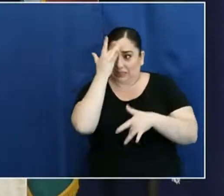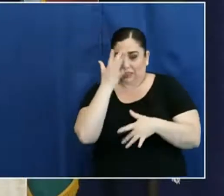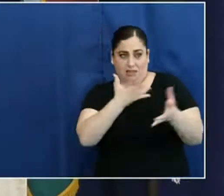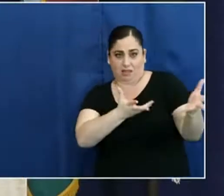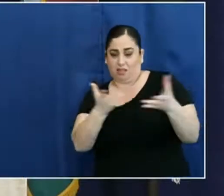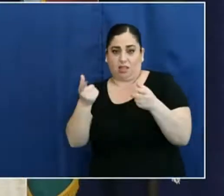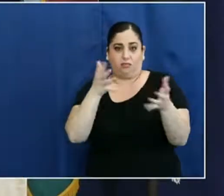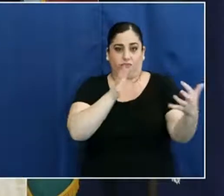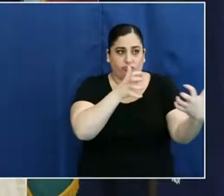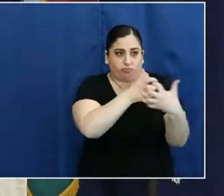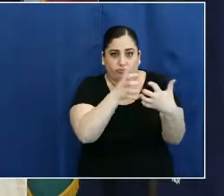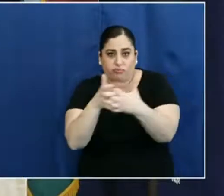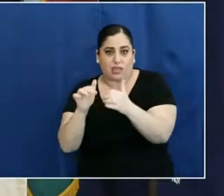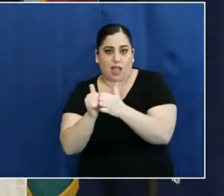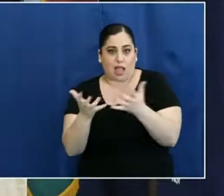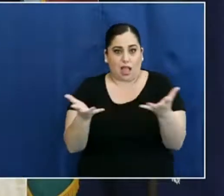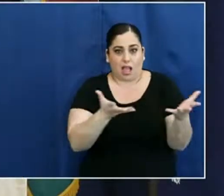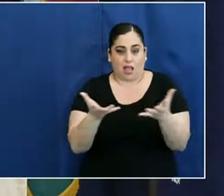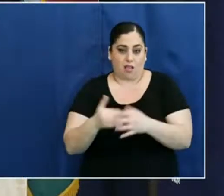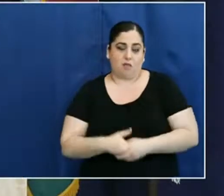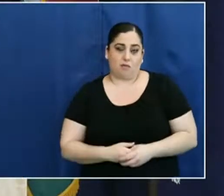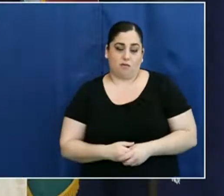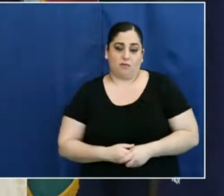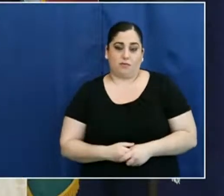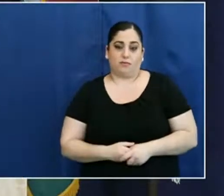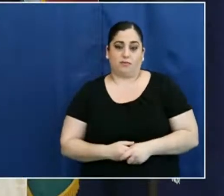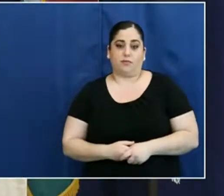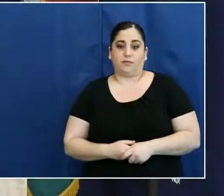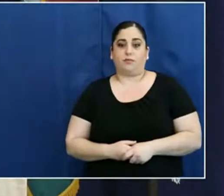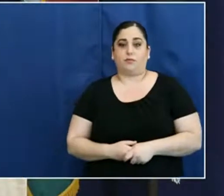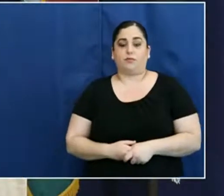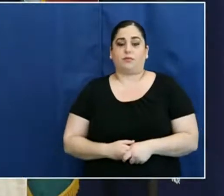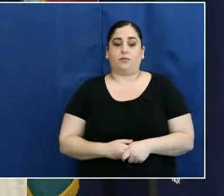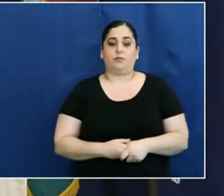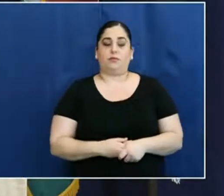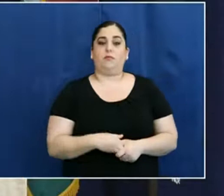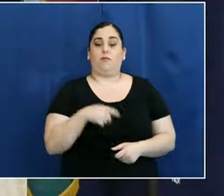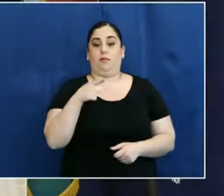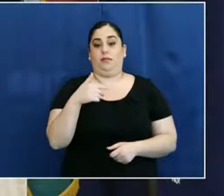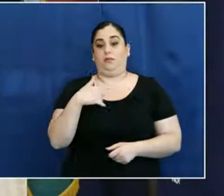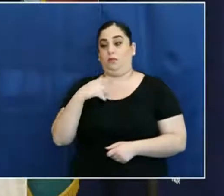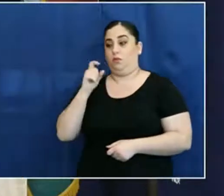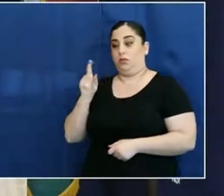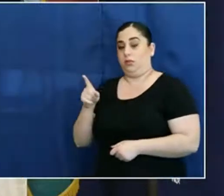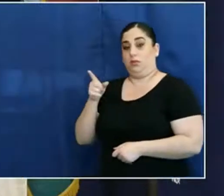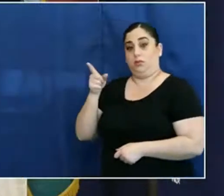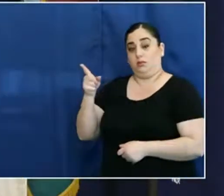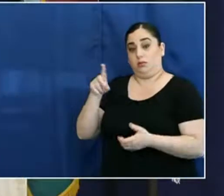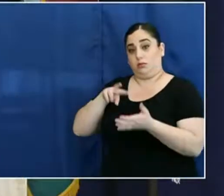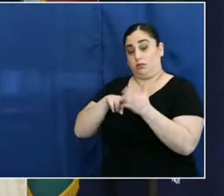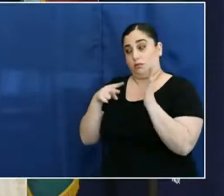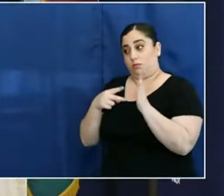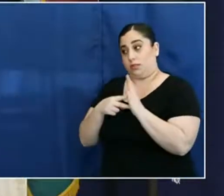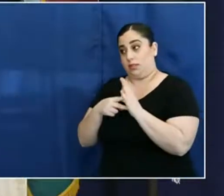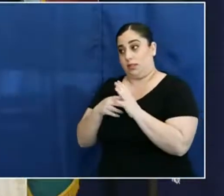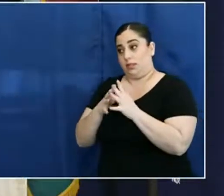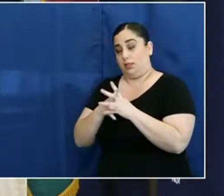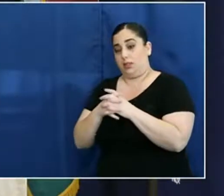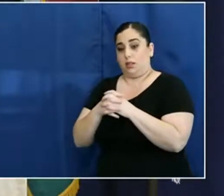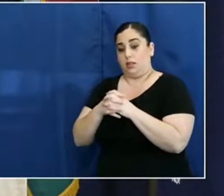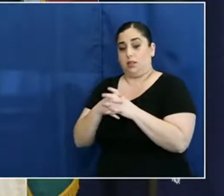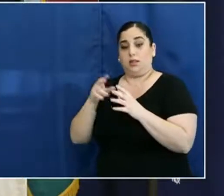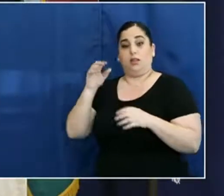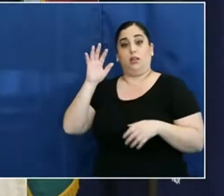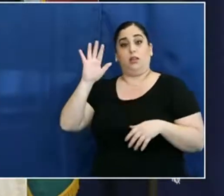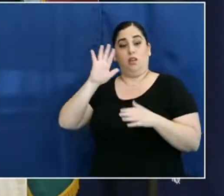don't understand. Can you repeat? I was just saying that, so in your opinion then, is it appropriate to do them all together right